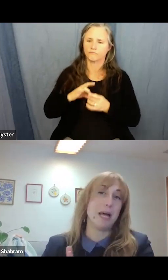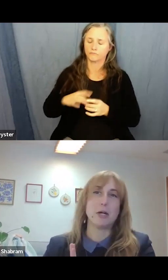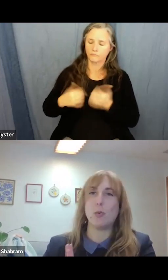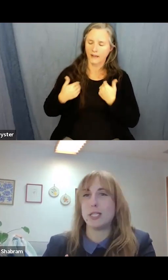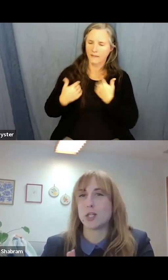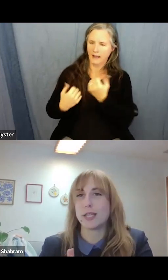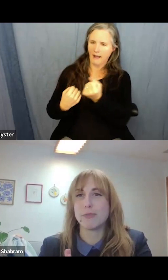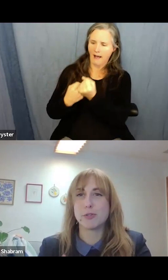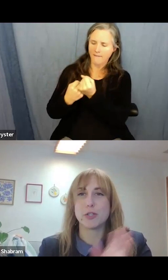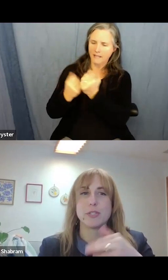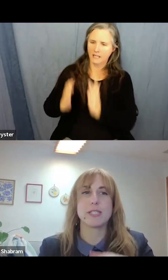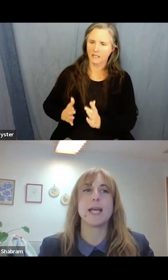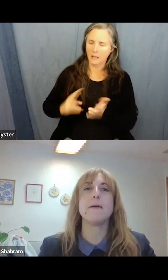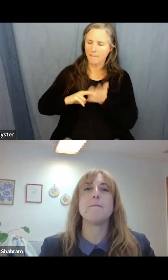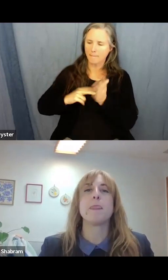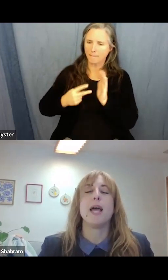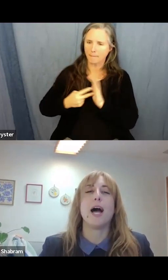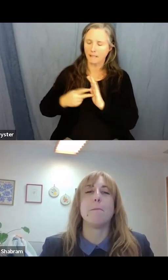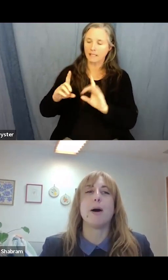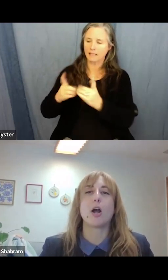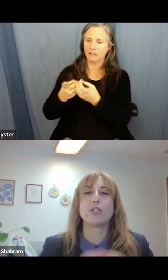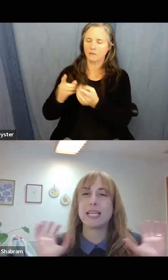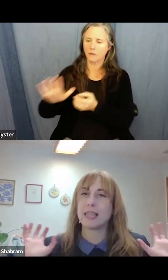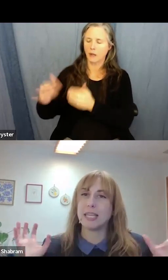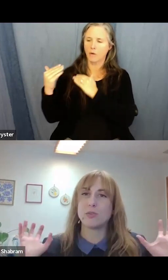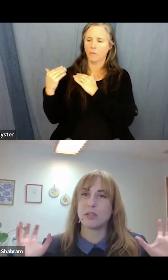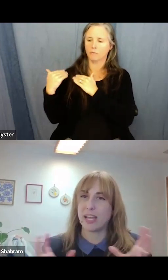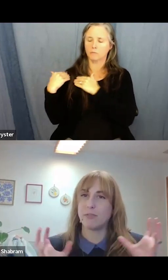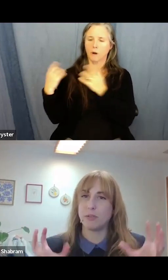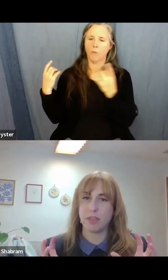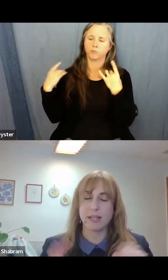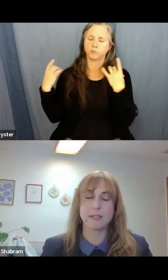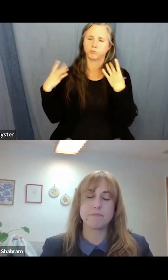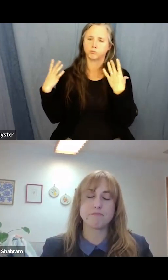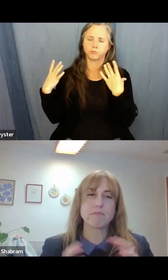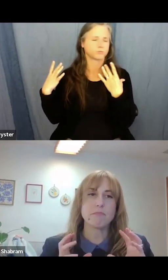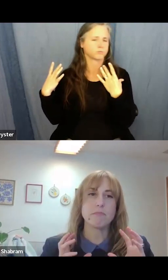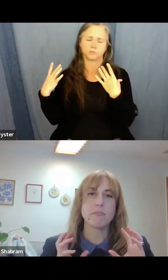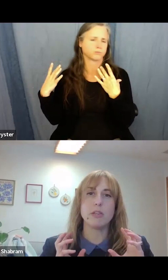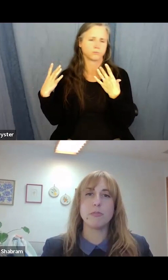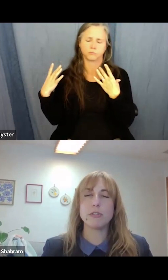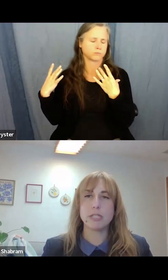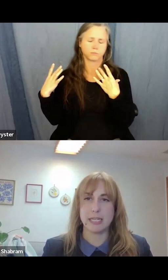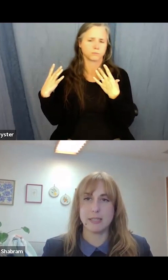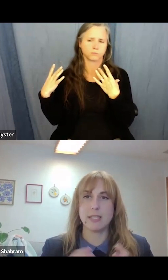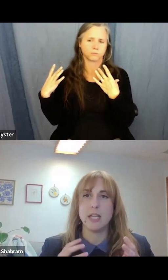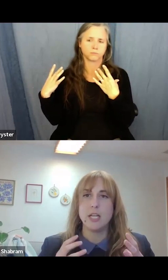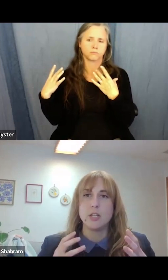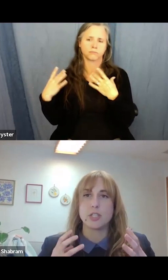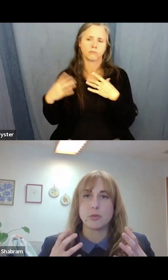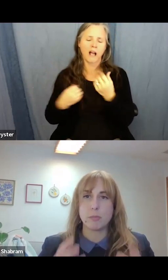and I don't know, will learn in the future, who's to say, are just like these sort of handful of things. The first